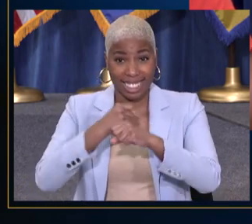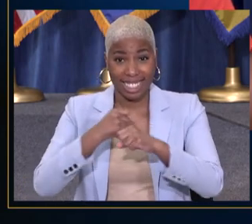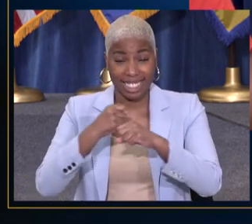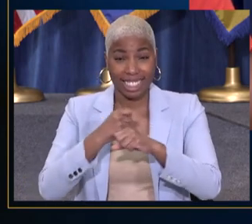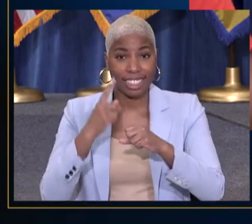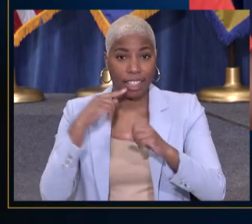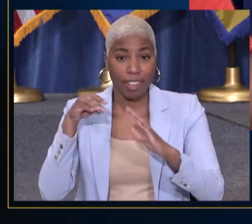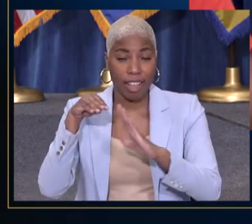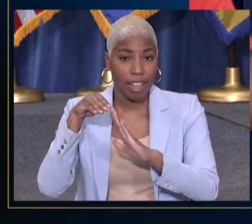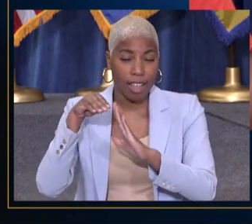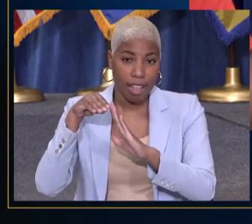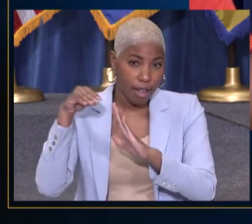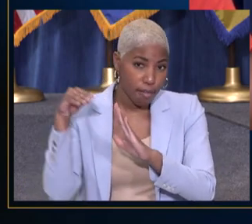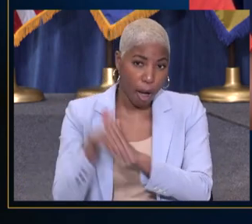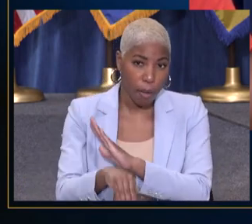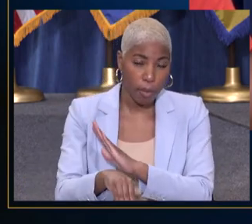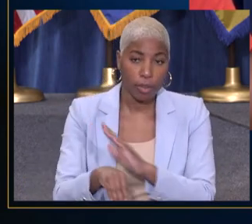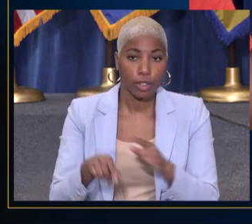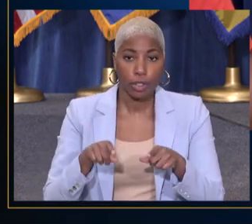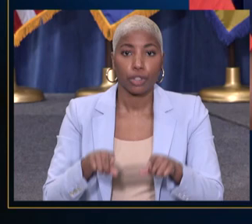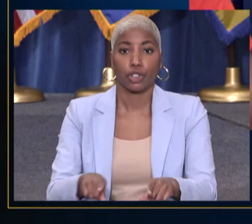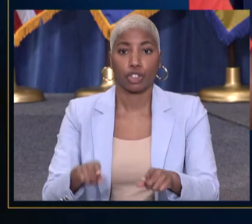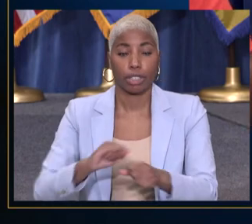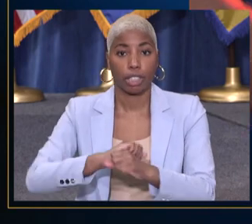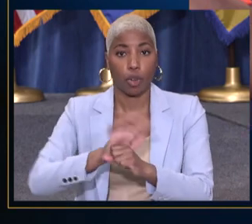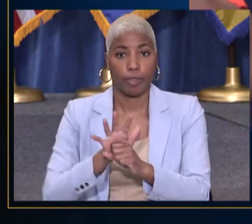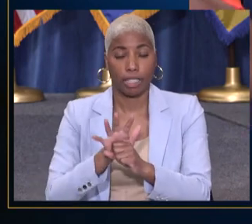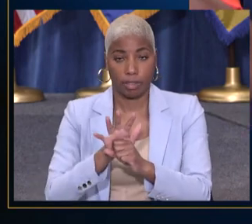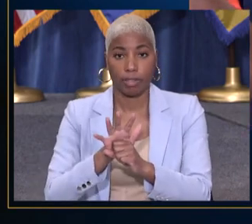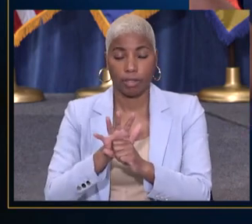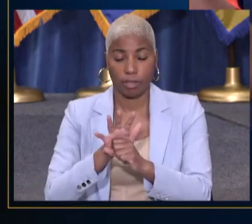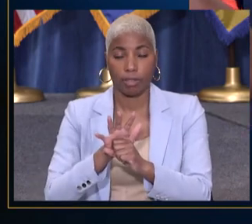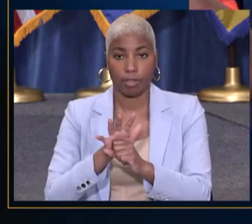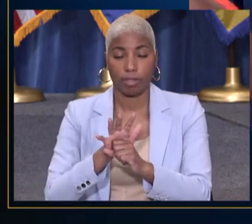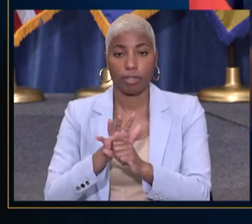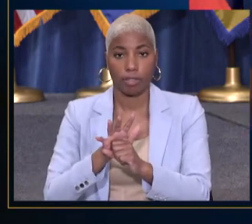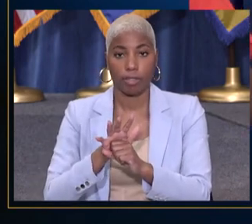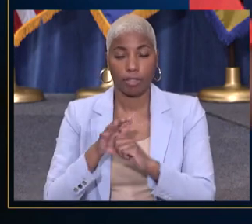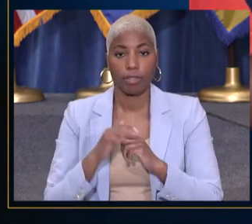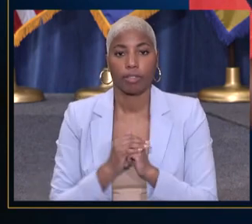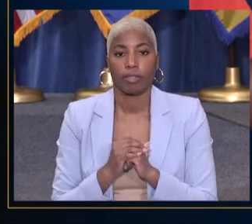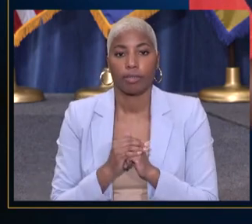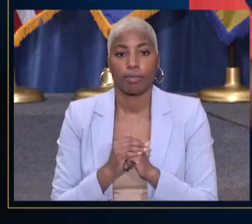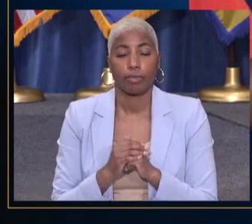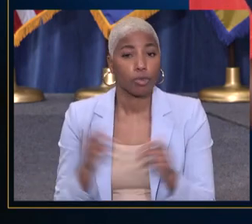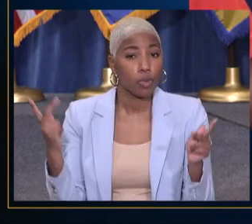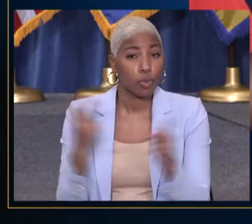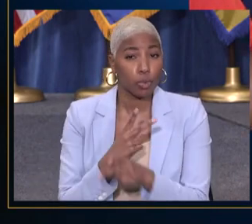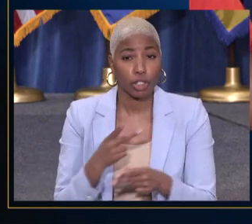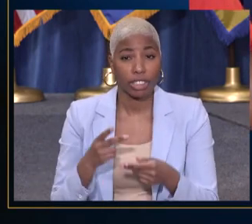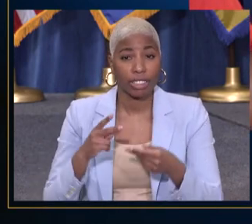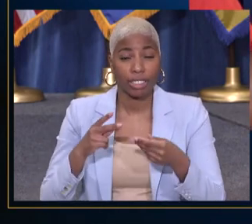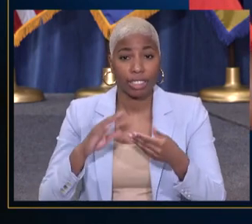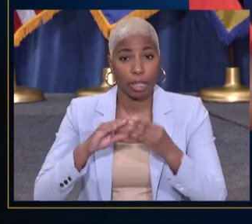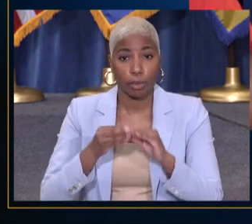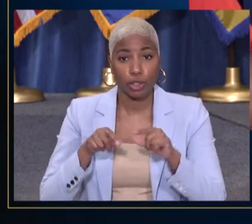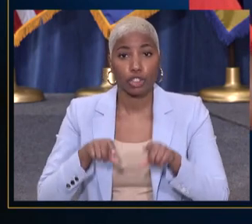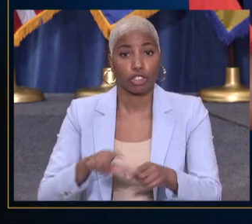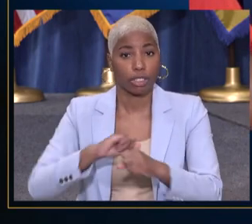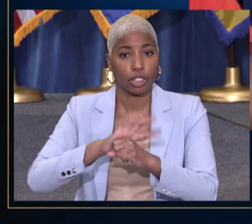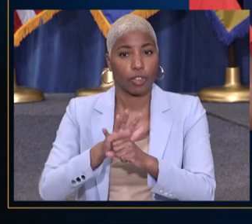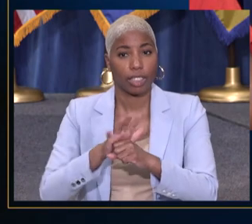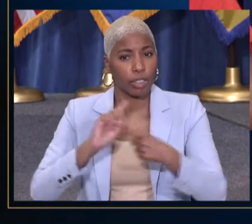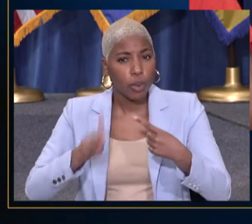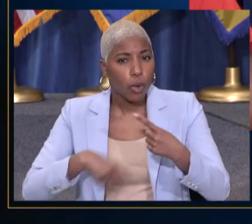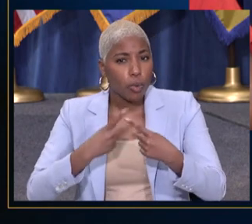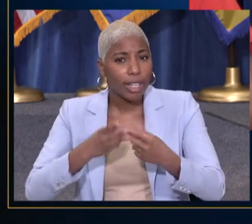and skyrocketed during COVID. And so we have to ask, when does it